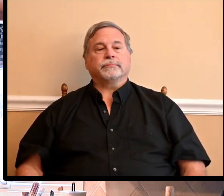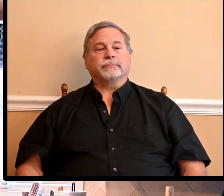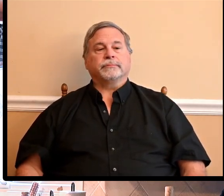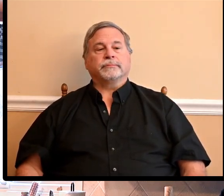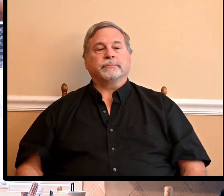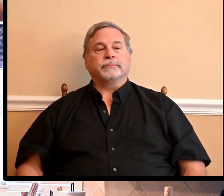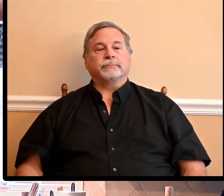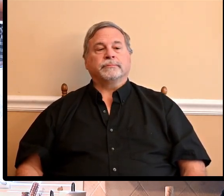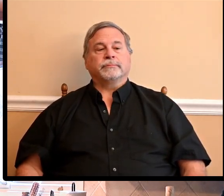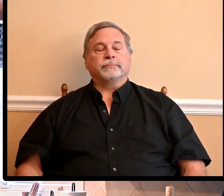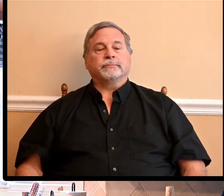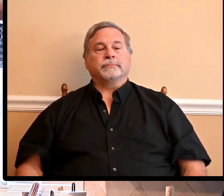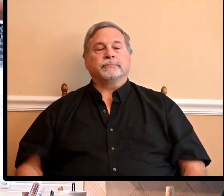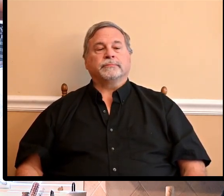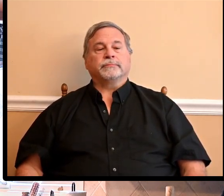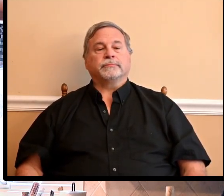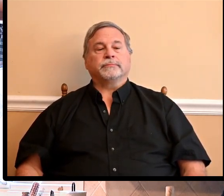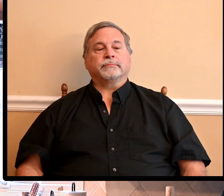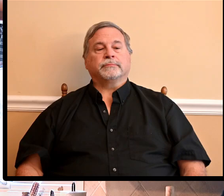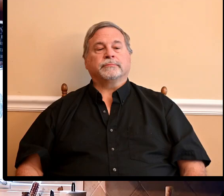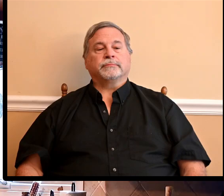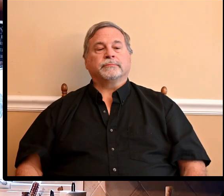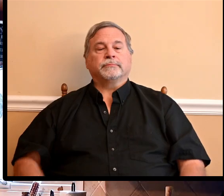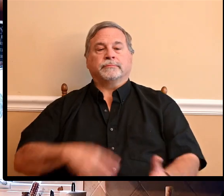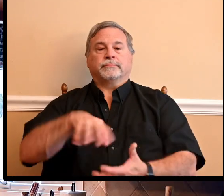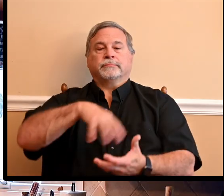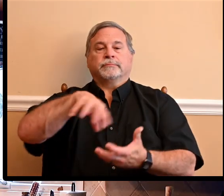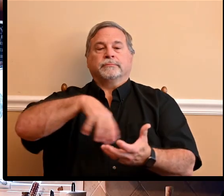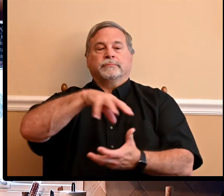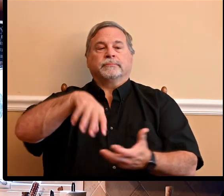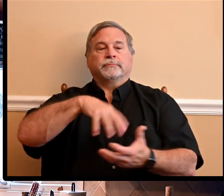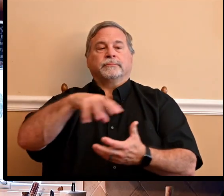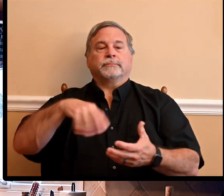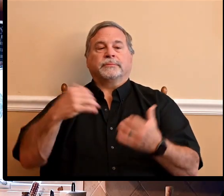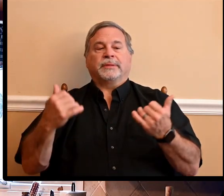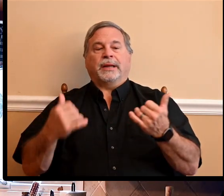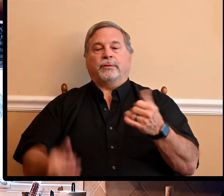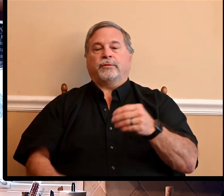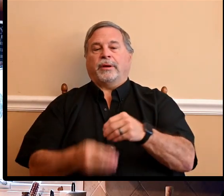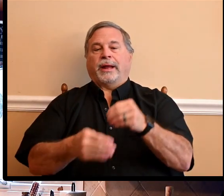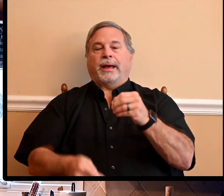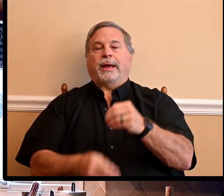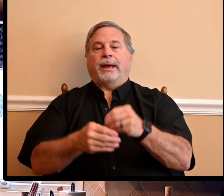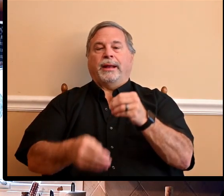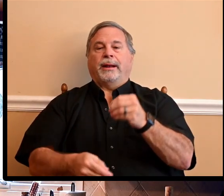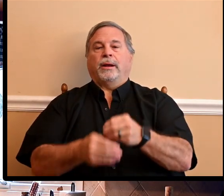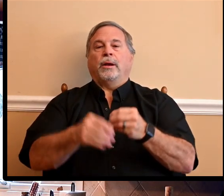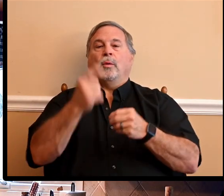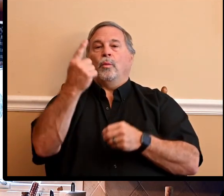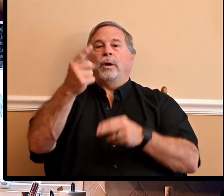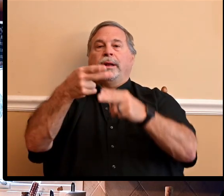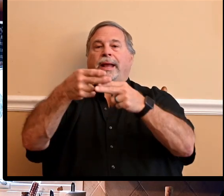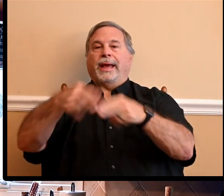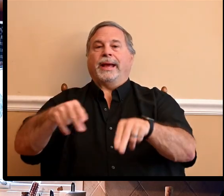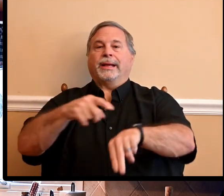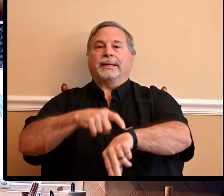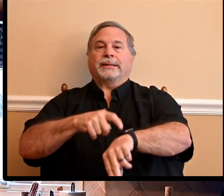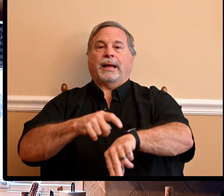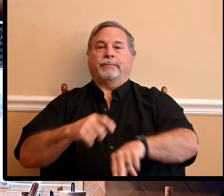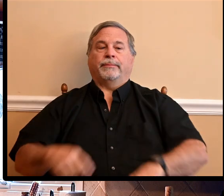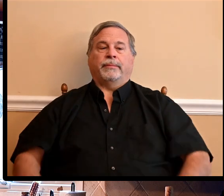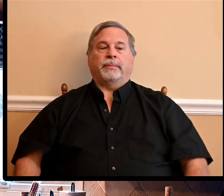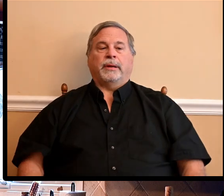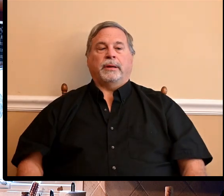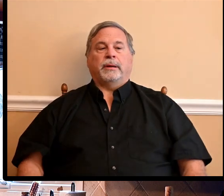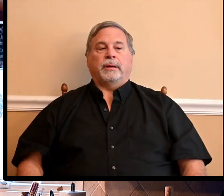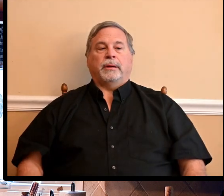and we're going to let this cream. Okay, now we're going to start adding this in an egg at a time.